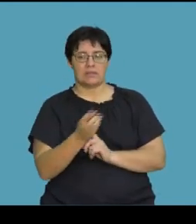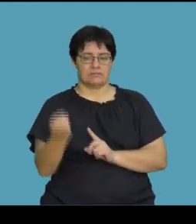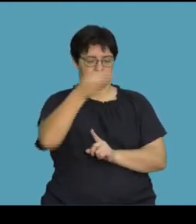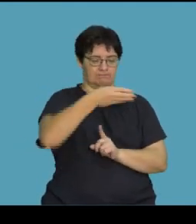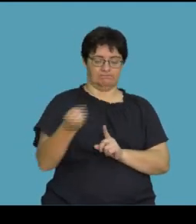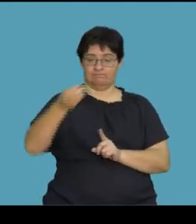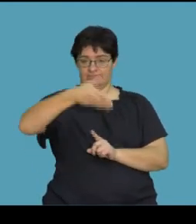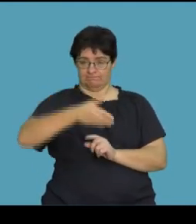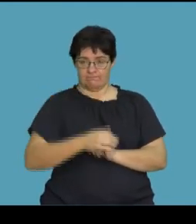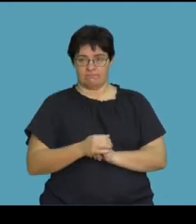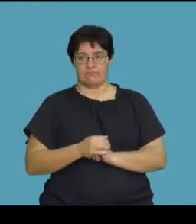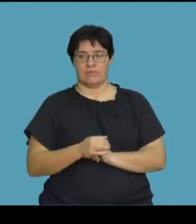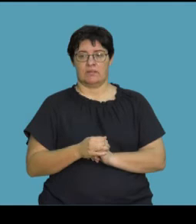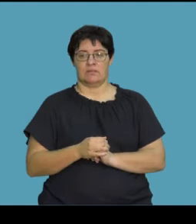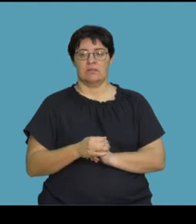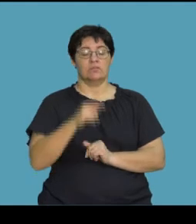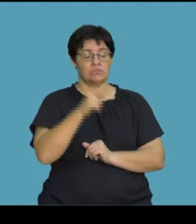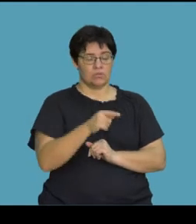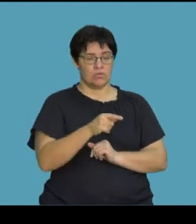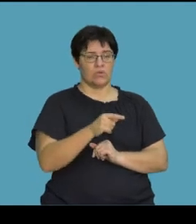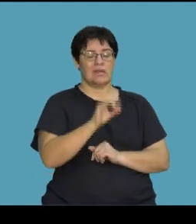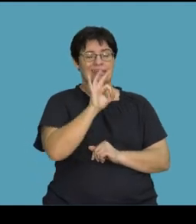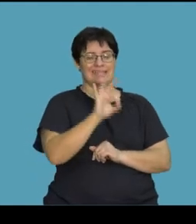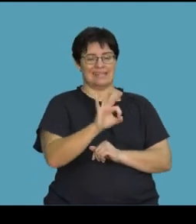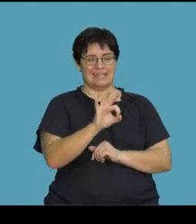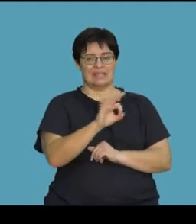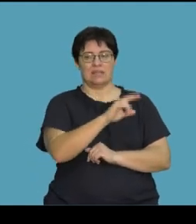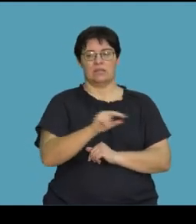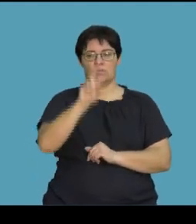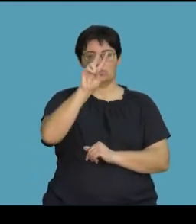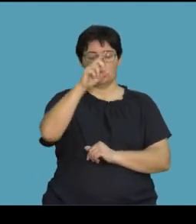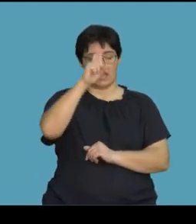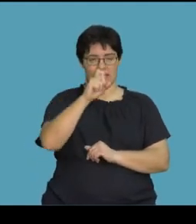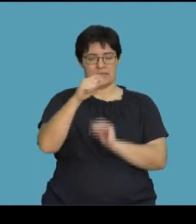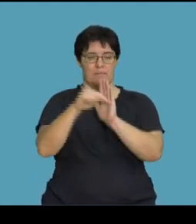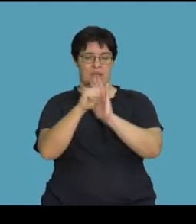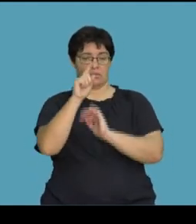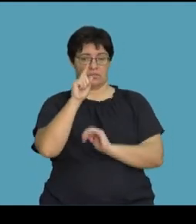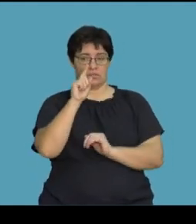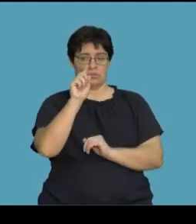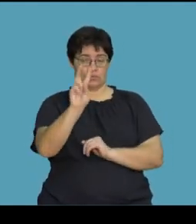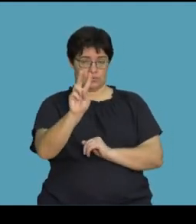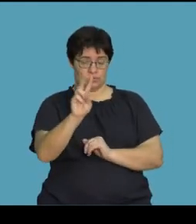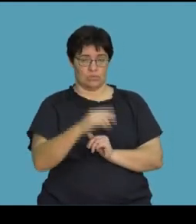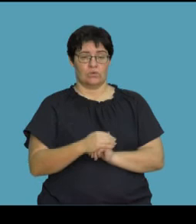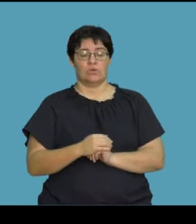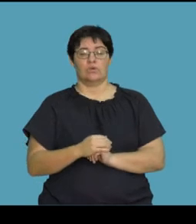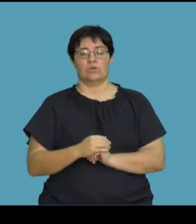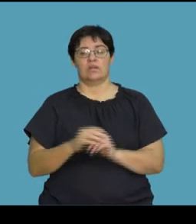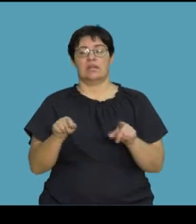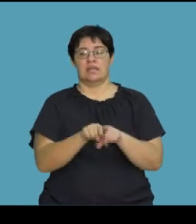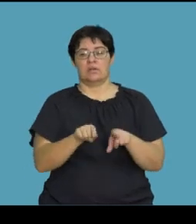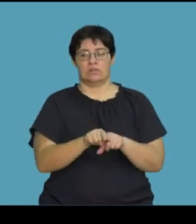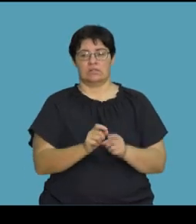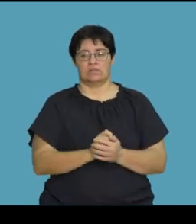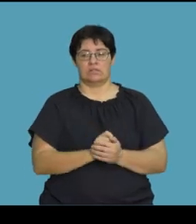distribute that in there. So it becomes 3 to the exponent of 2x minus 2 equal to 3